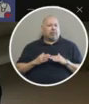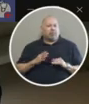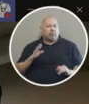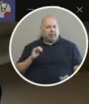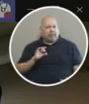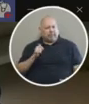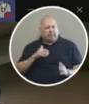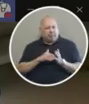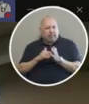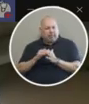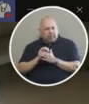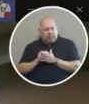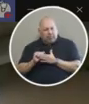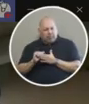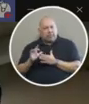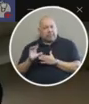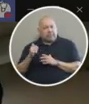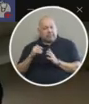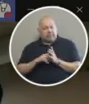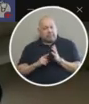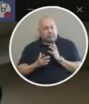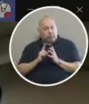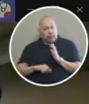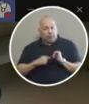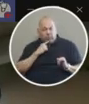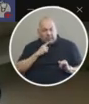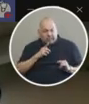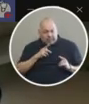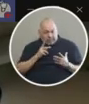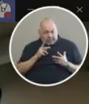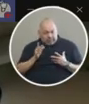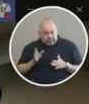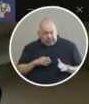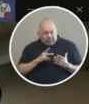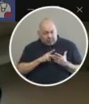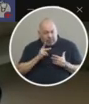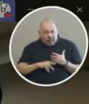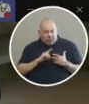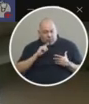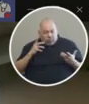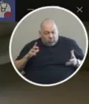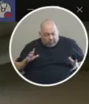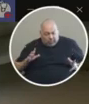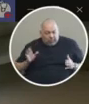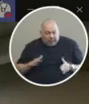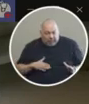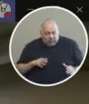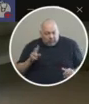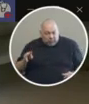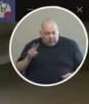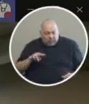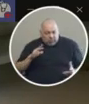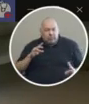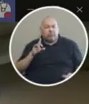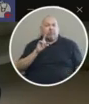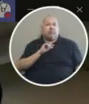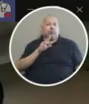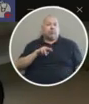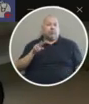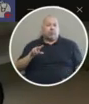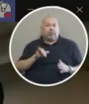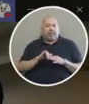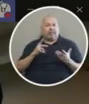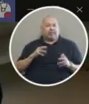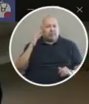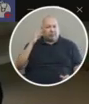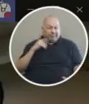the $10 million, technically based on what we program and plan for, are really spoken for through 22 already. That's